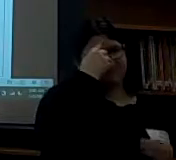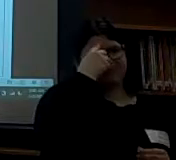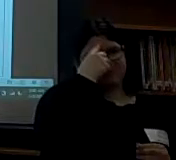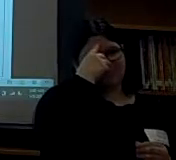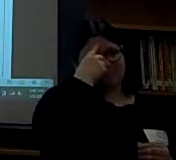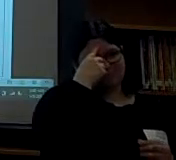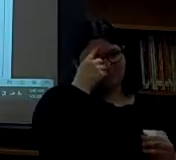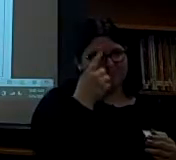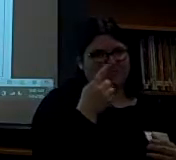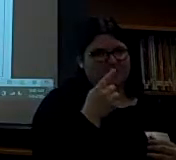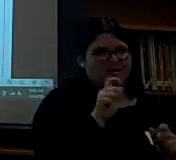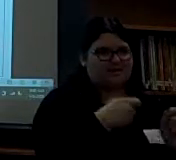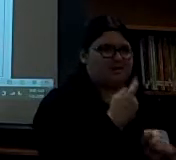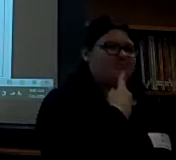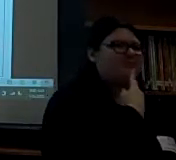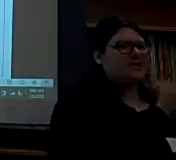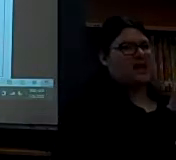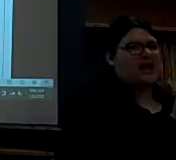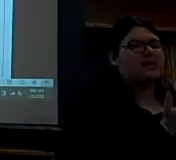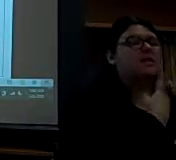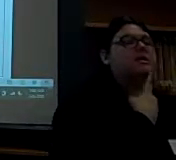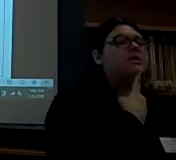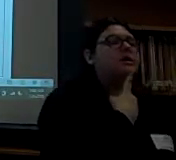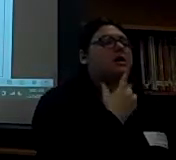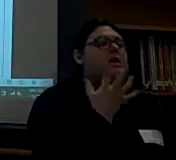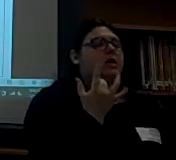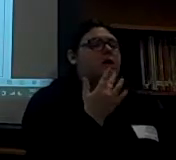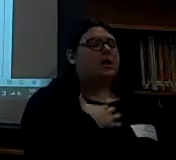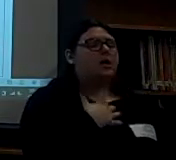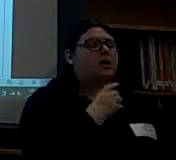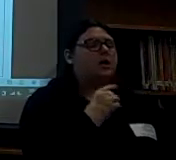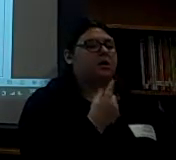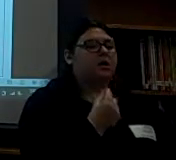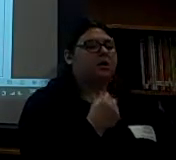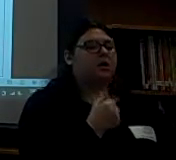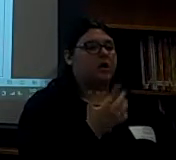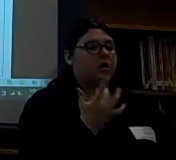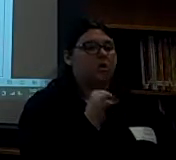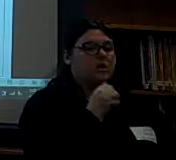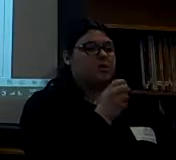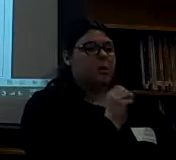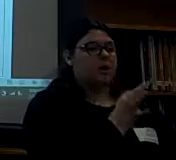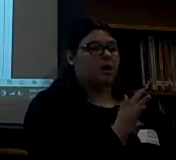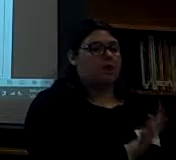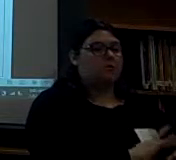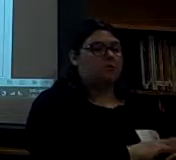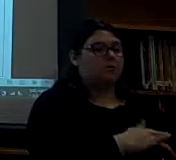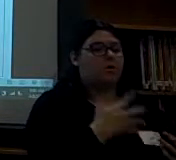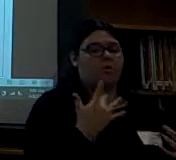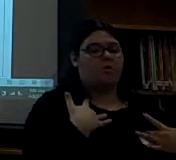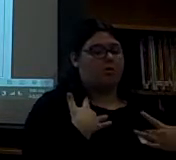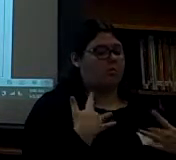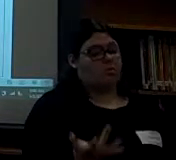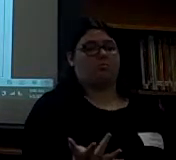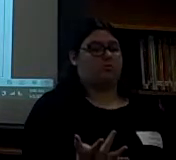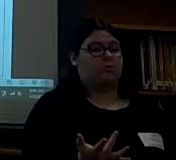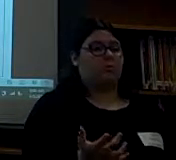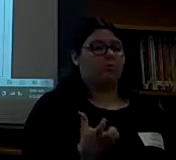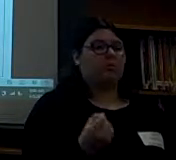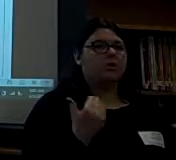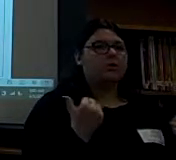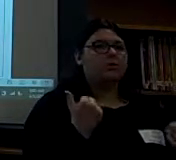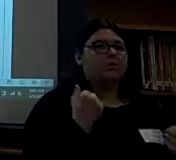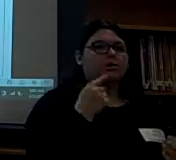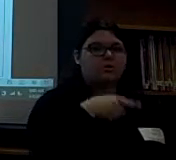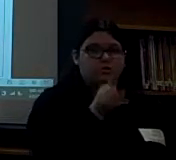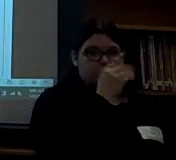saying anything to your child. Connection is really where you're saying, why is my child doing this? Why aren't they getting off of their electronics? What is going on? Well, now